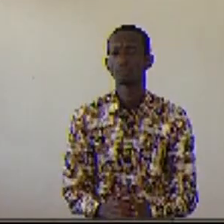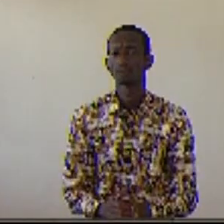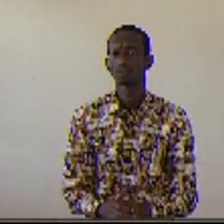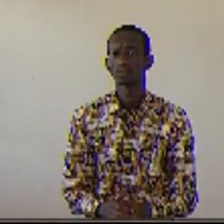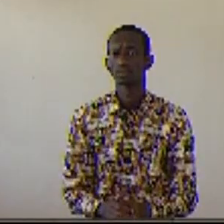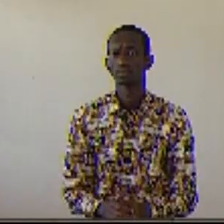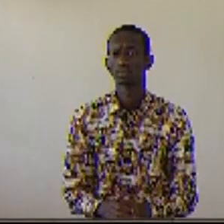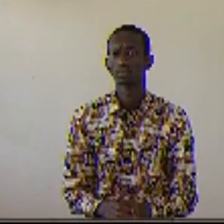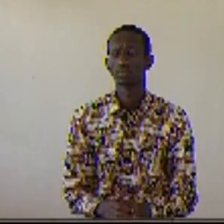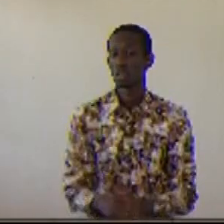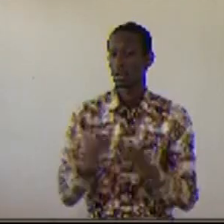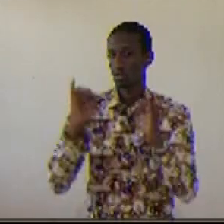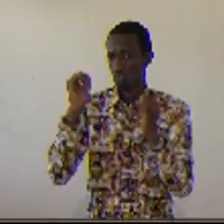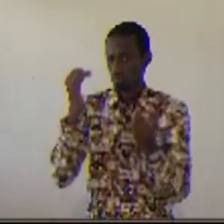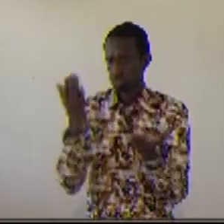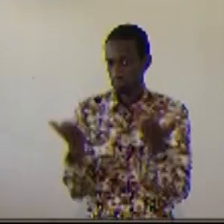compared